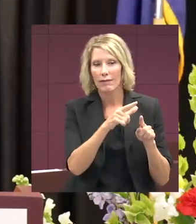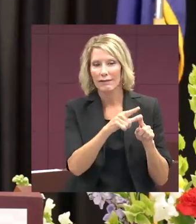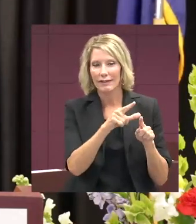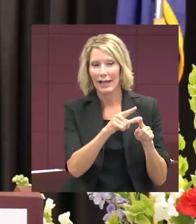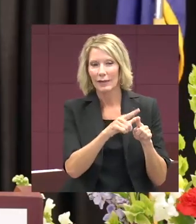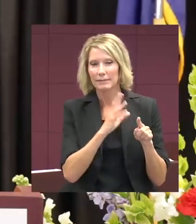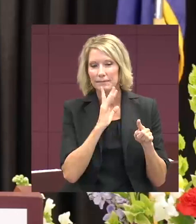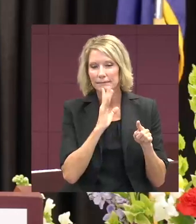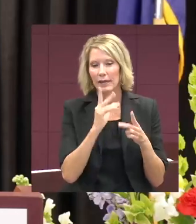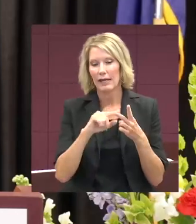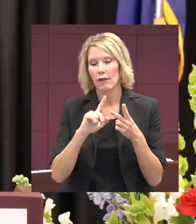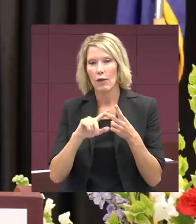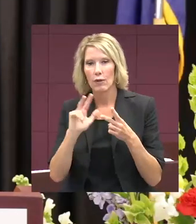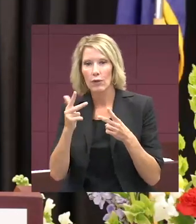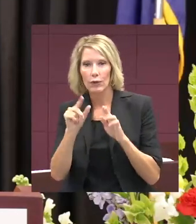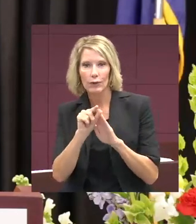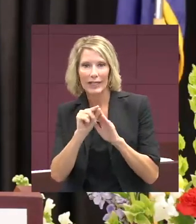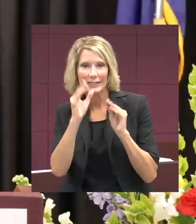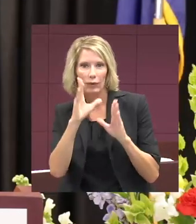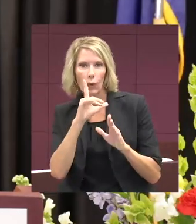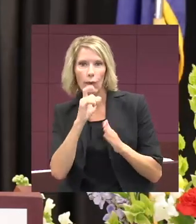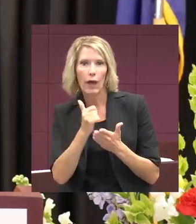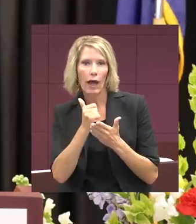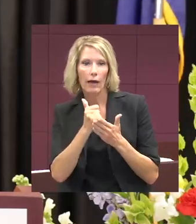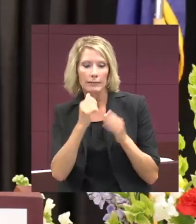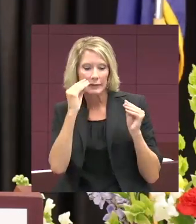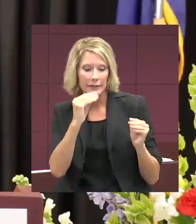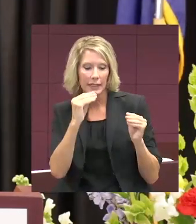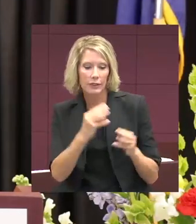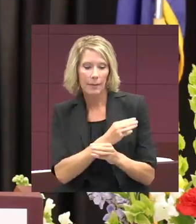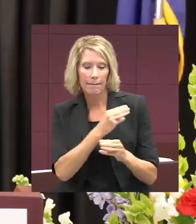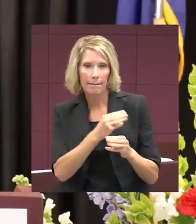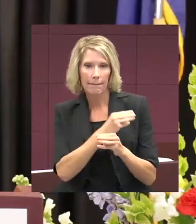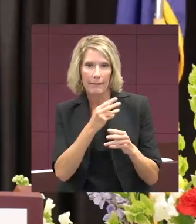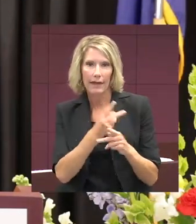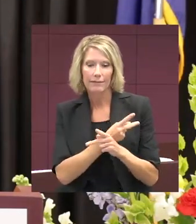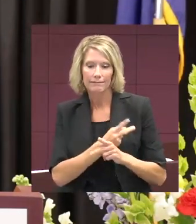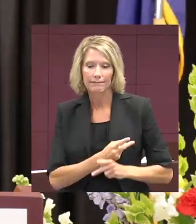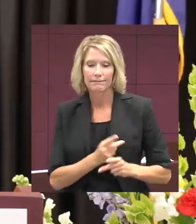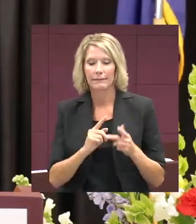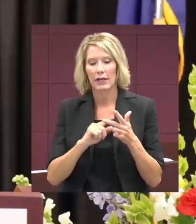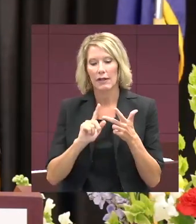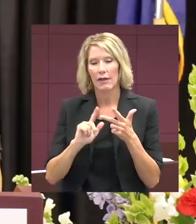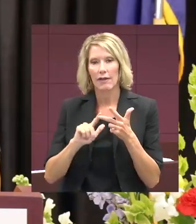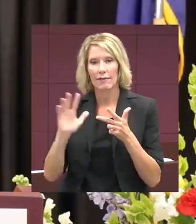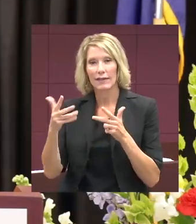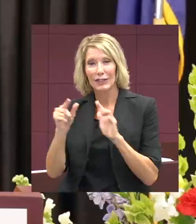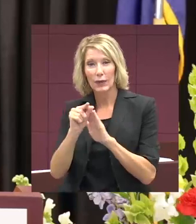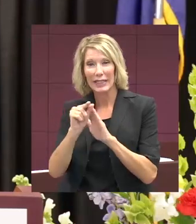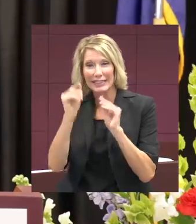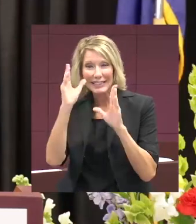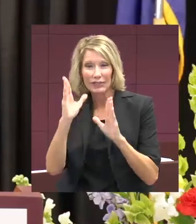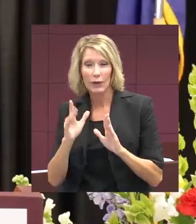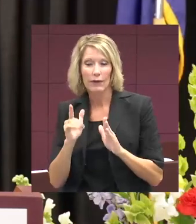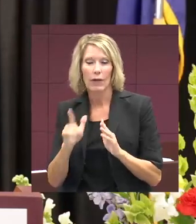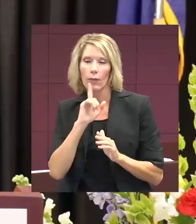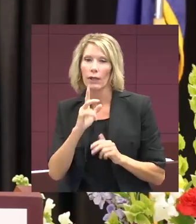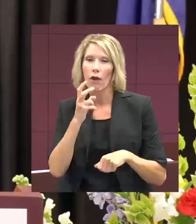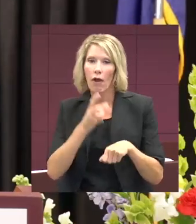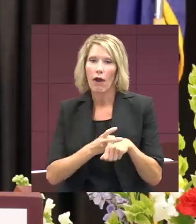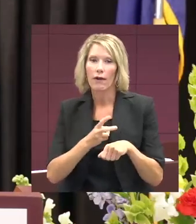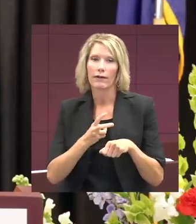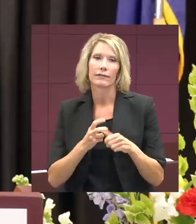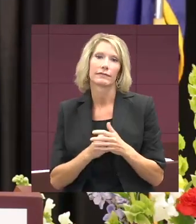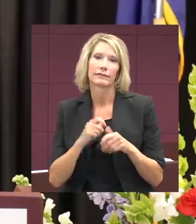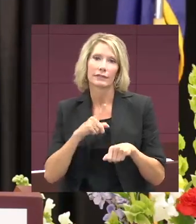you, to your third grade teacher who taught you your times tables, to your fifth grade teacher who had the very difficult